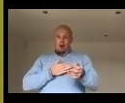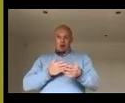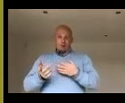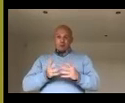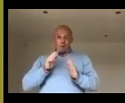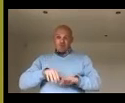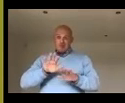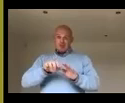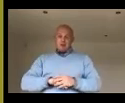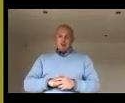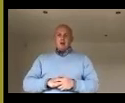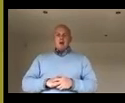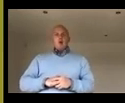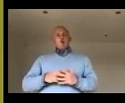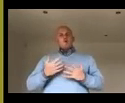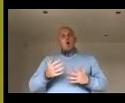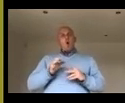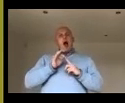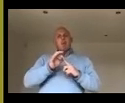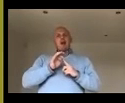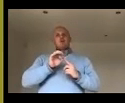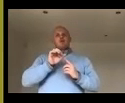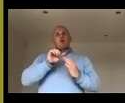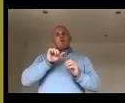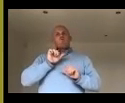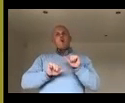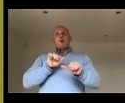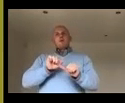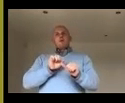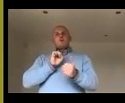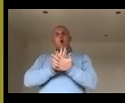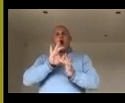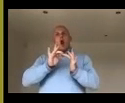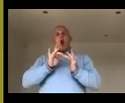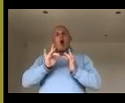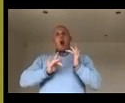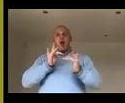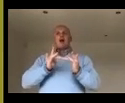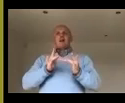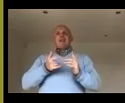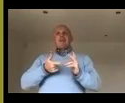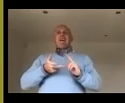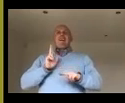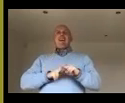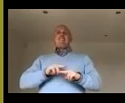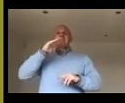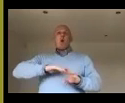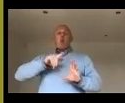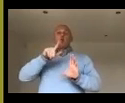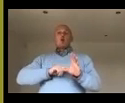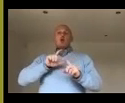So the application process, it's online. So if you go to the South Yorkshire's Community Foundation